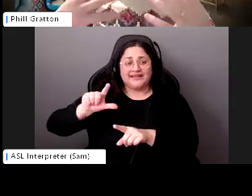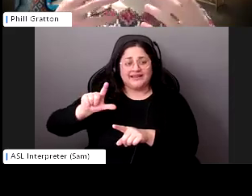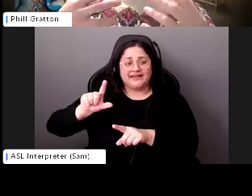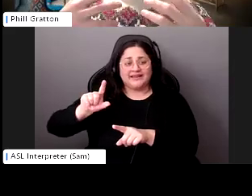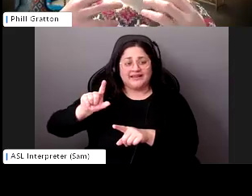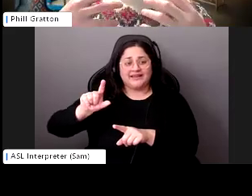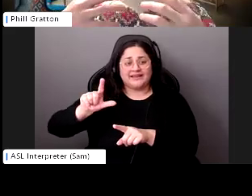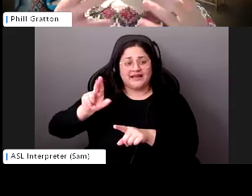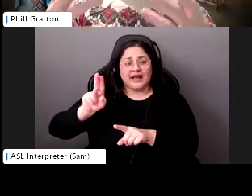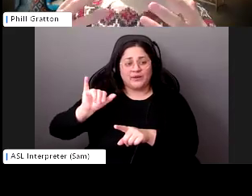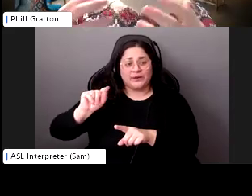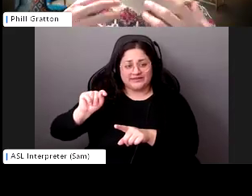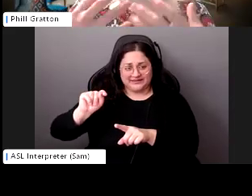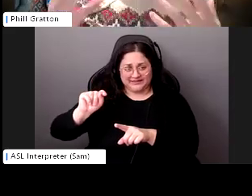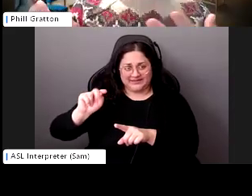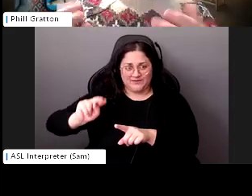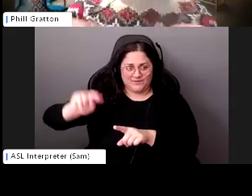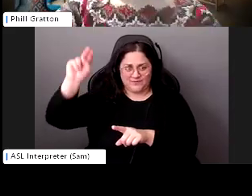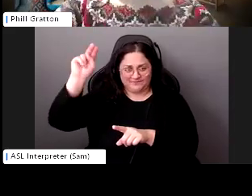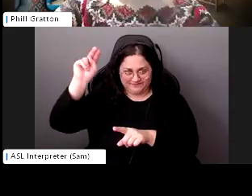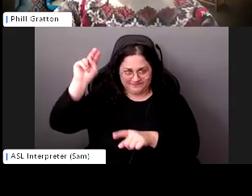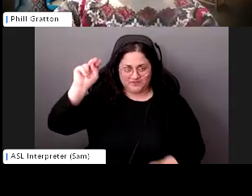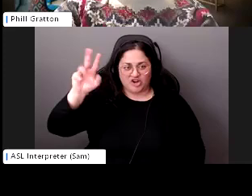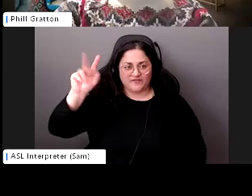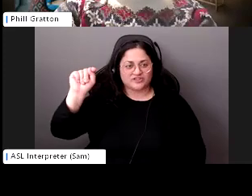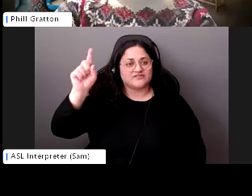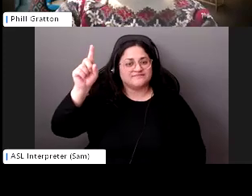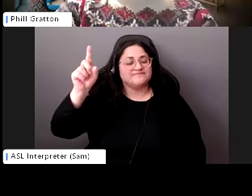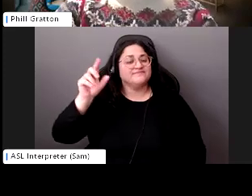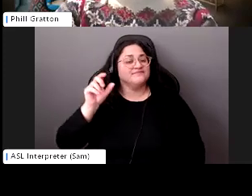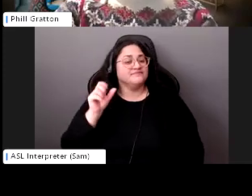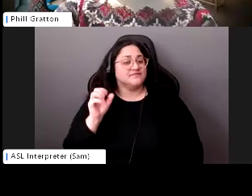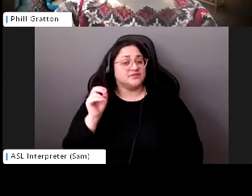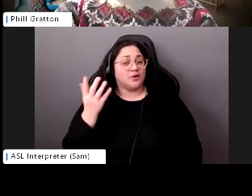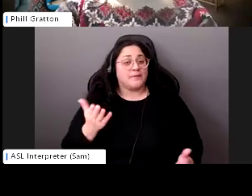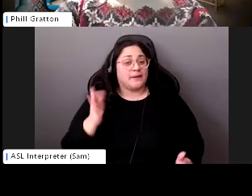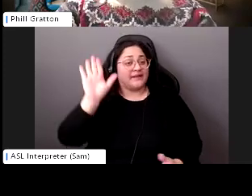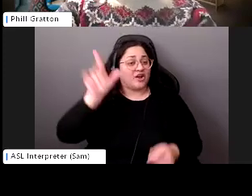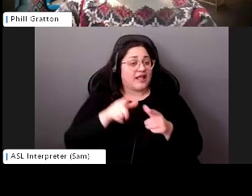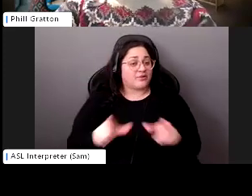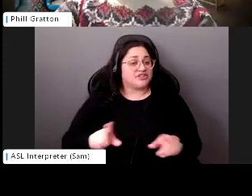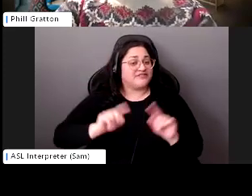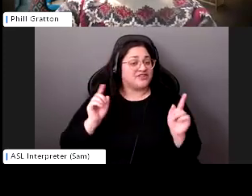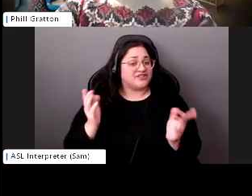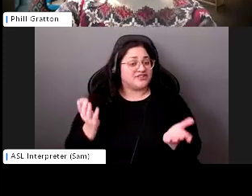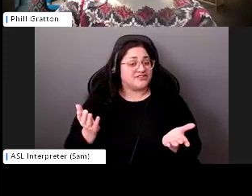local people, can read my email. So maybe they're more comfortable talking in Inuktitut. So I'll say,